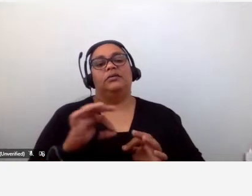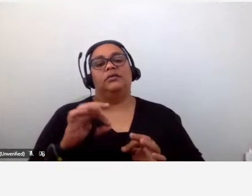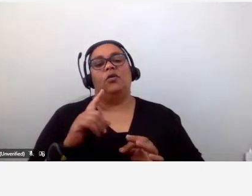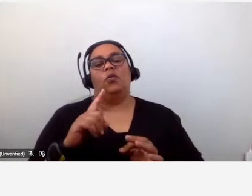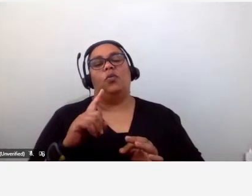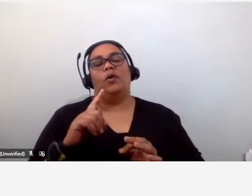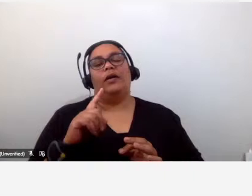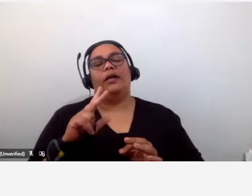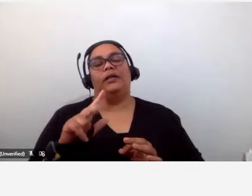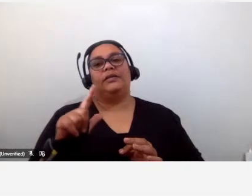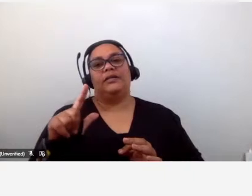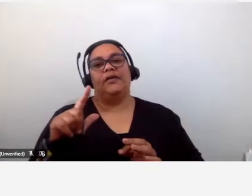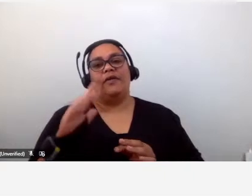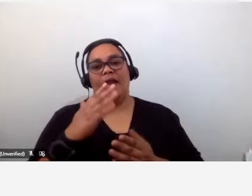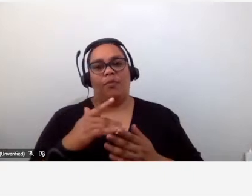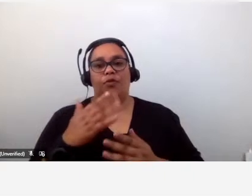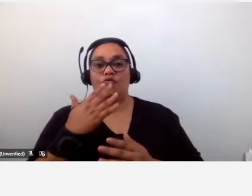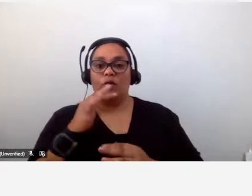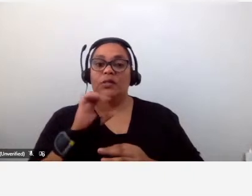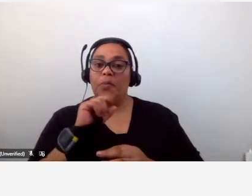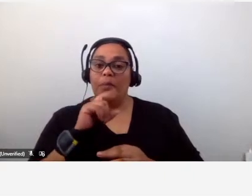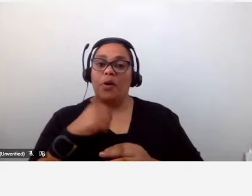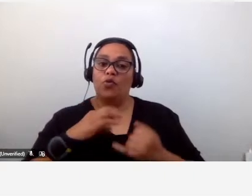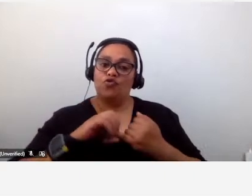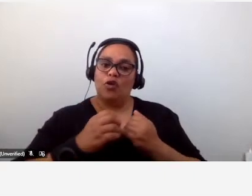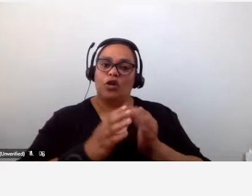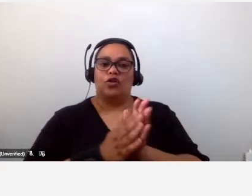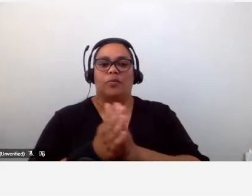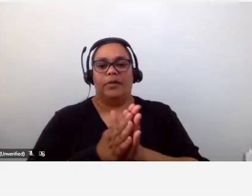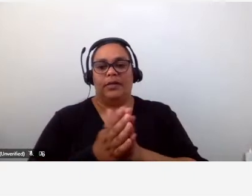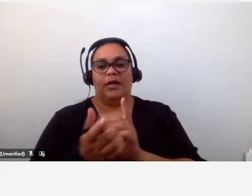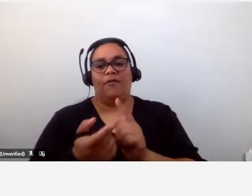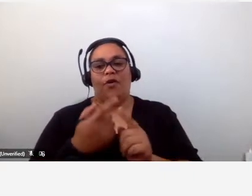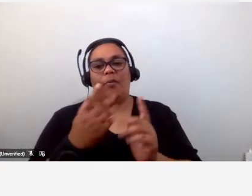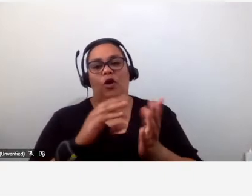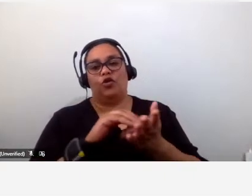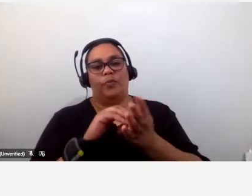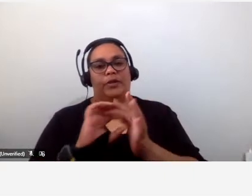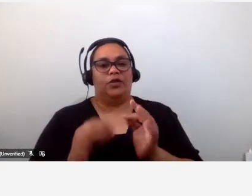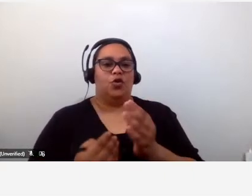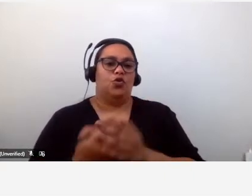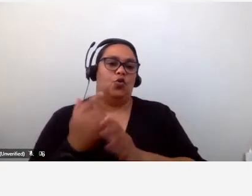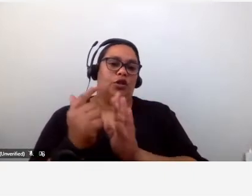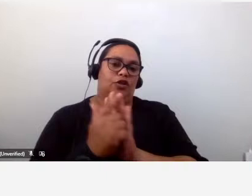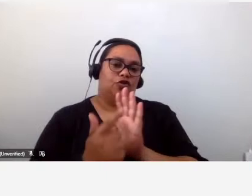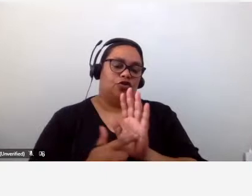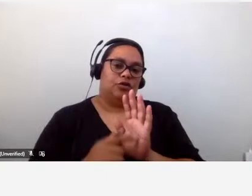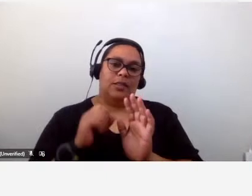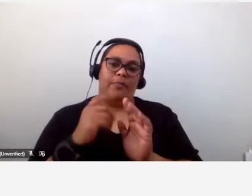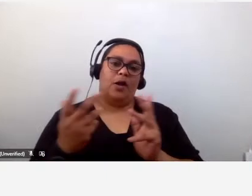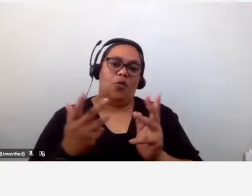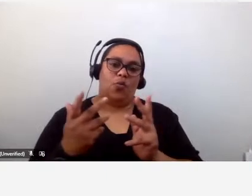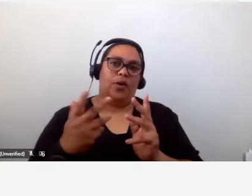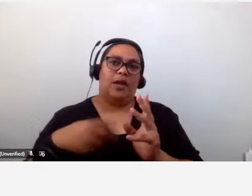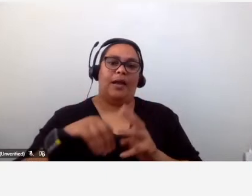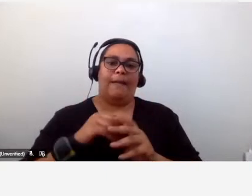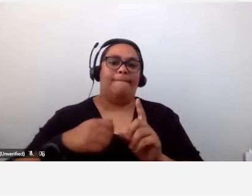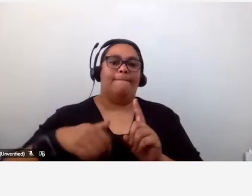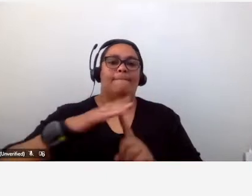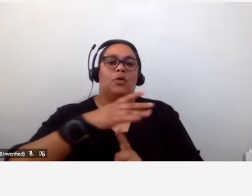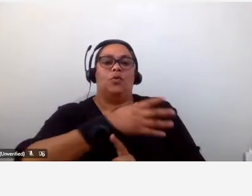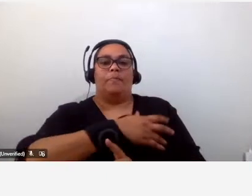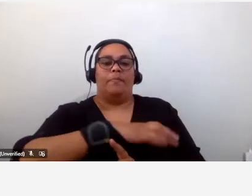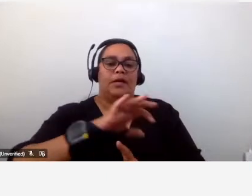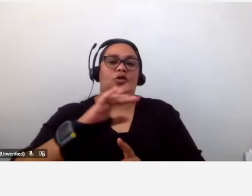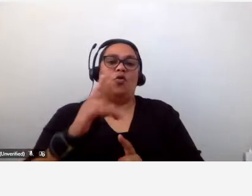187 libraries. It's a risk that we try and mitigate by bringing this new legislation to it and around the mandate